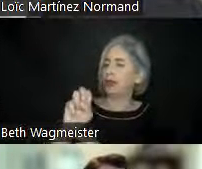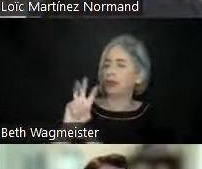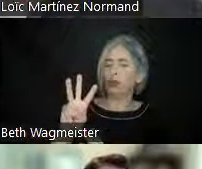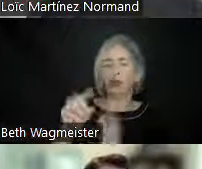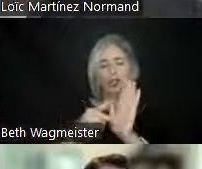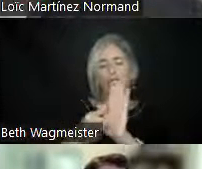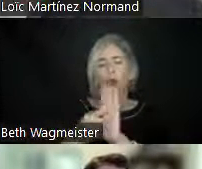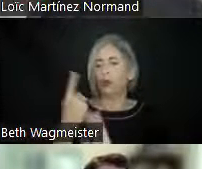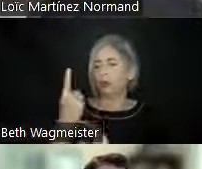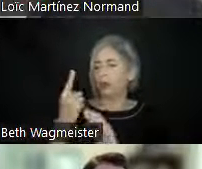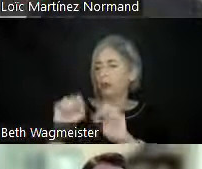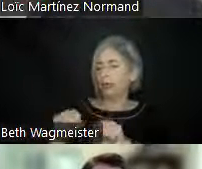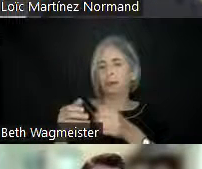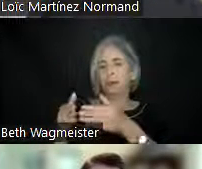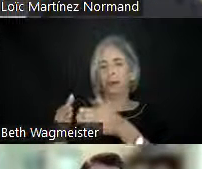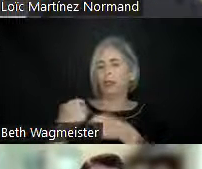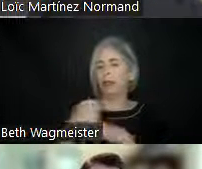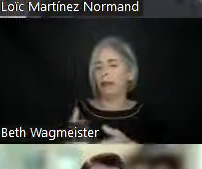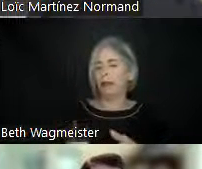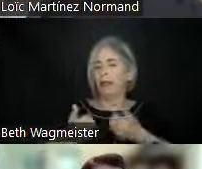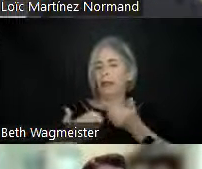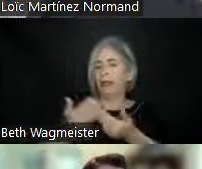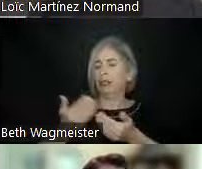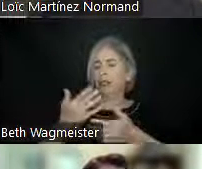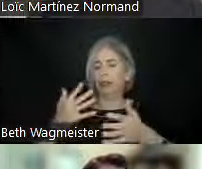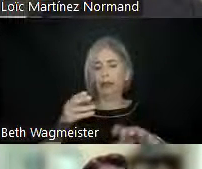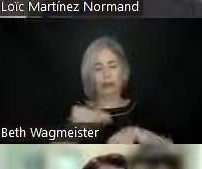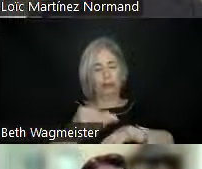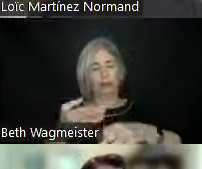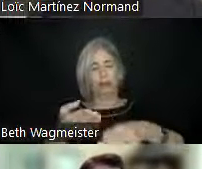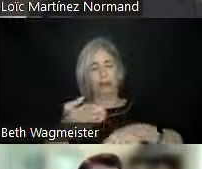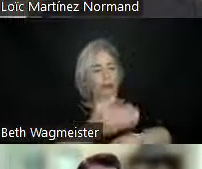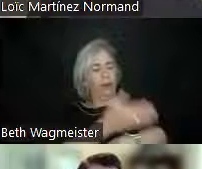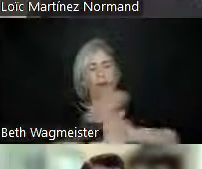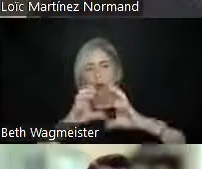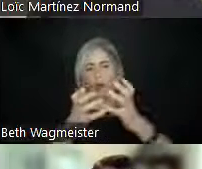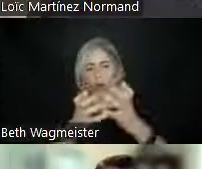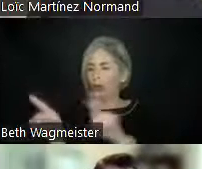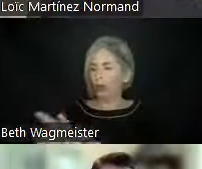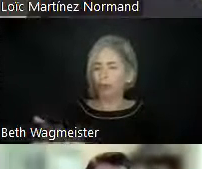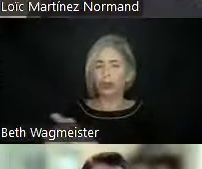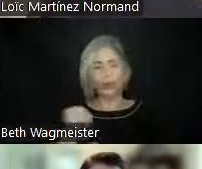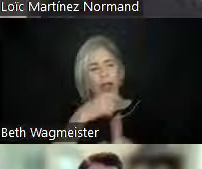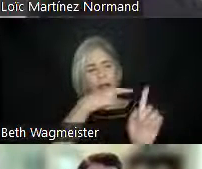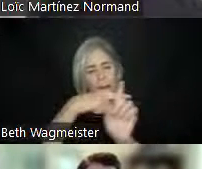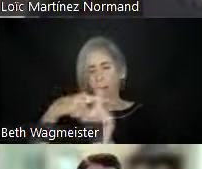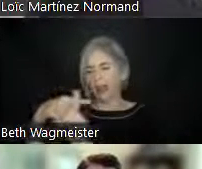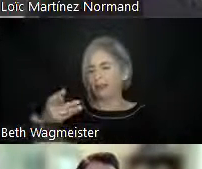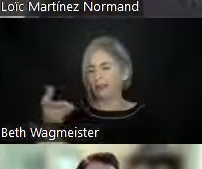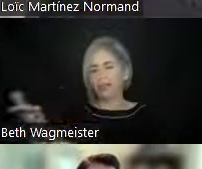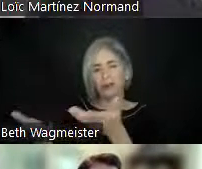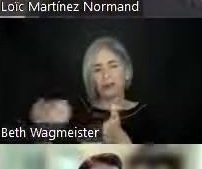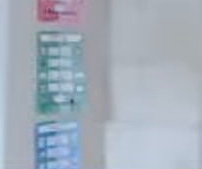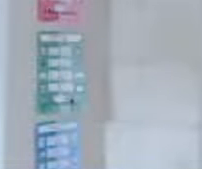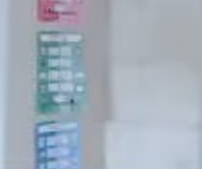one possible way to make life easier and make the world a better place. And I don't know how many other positive things you will claim.